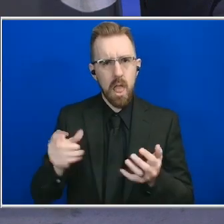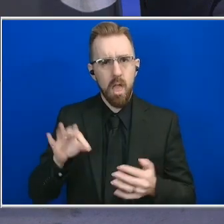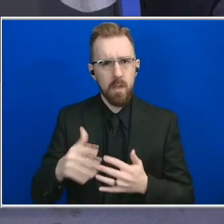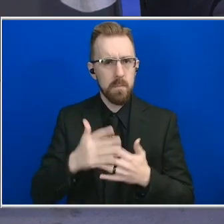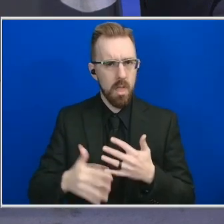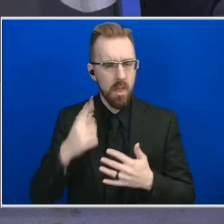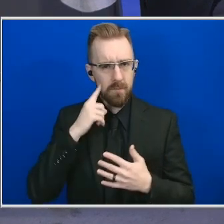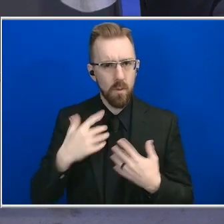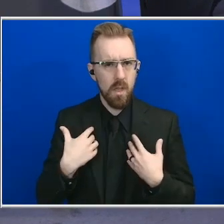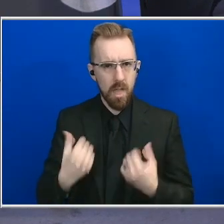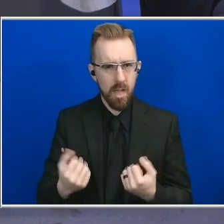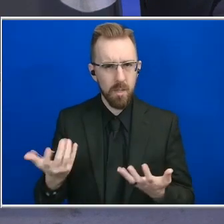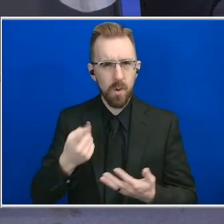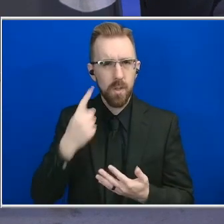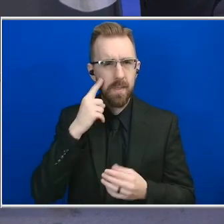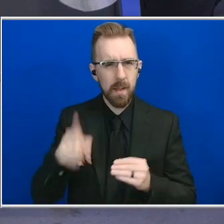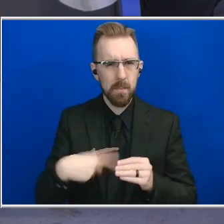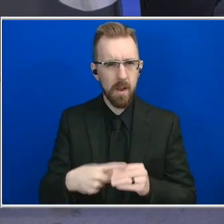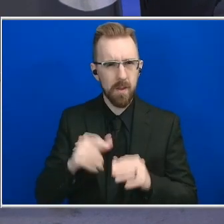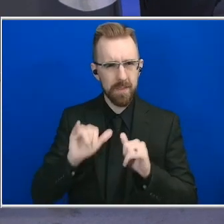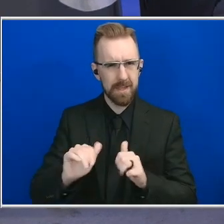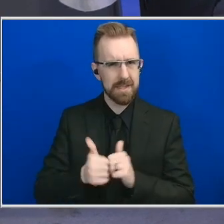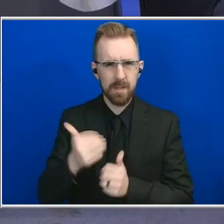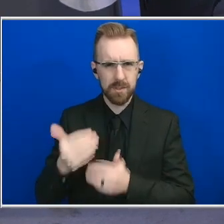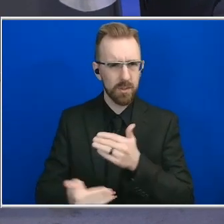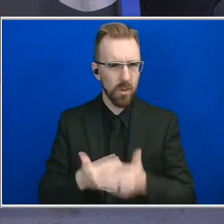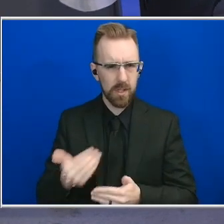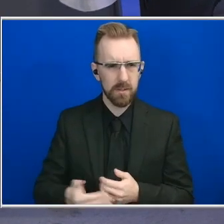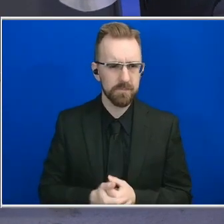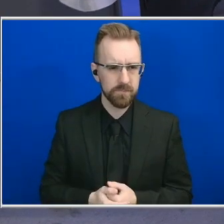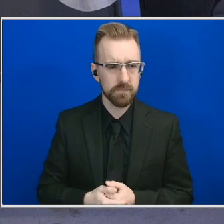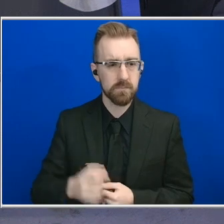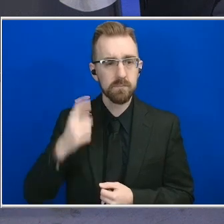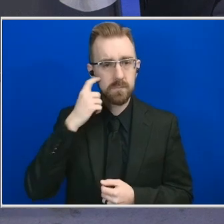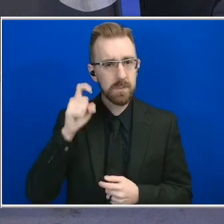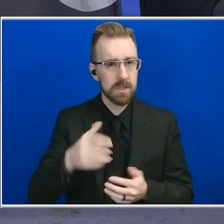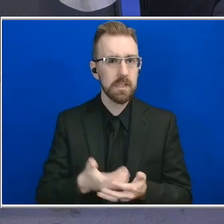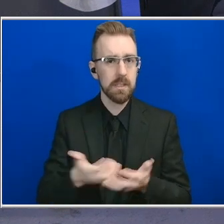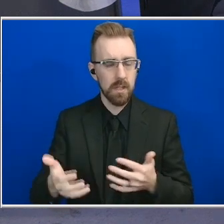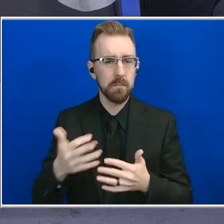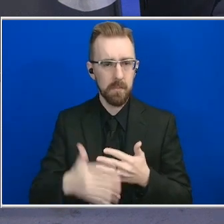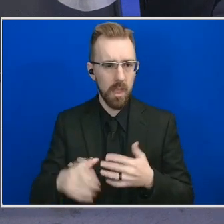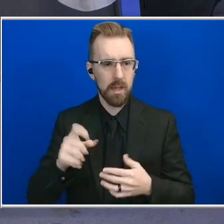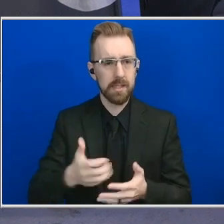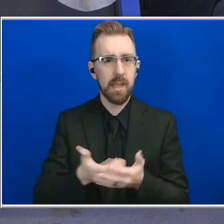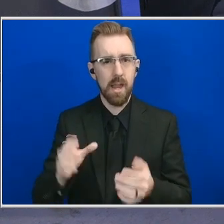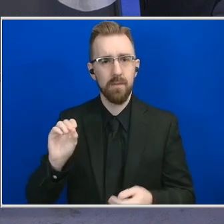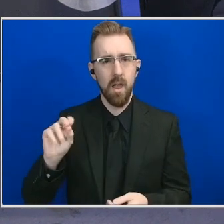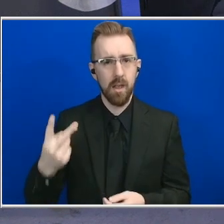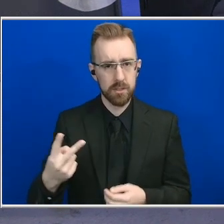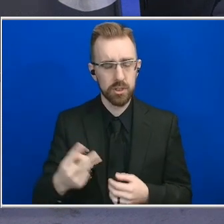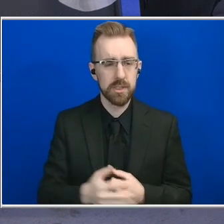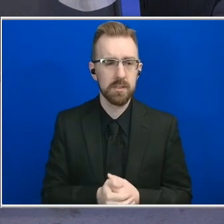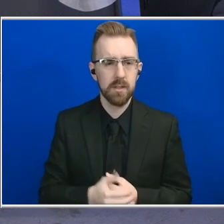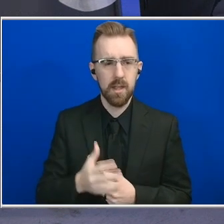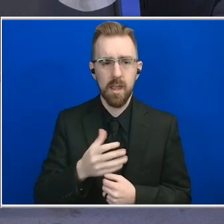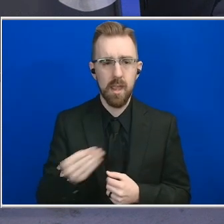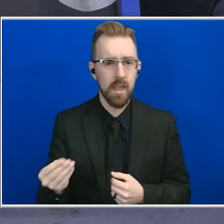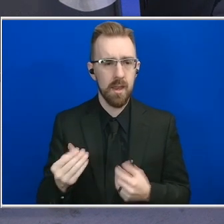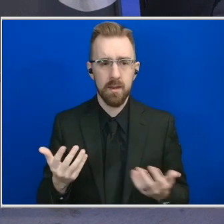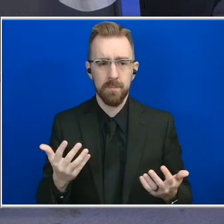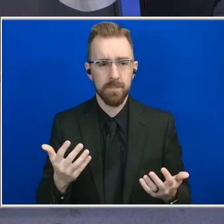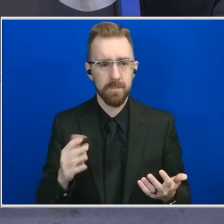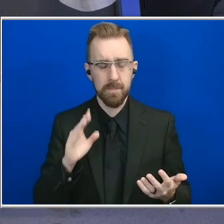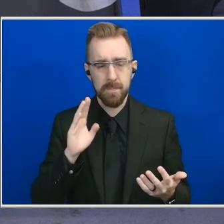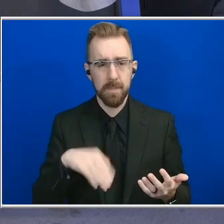do you think about this? How's it going? The brain needs a lot of blood. It needs a lot of oxygen. And you know, I